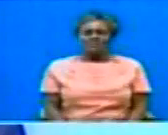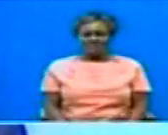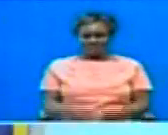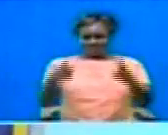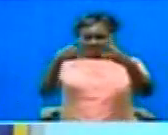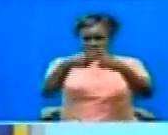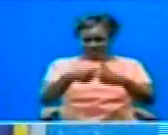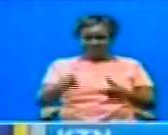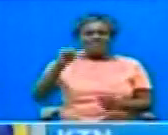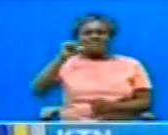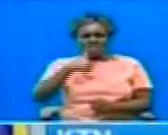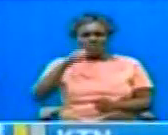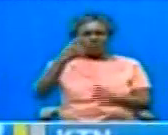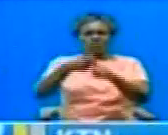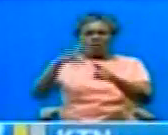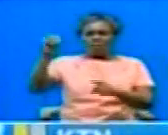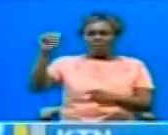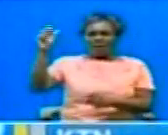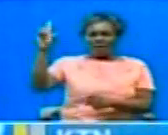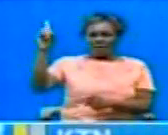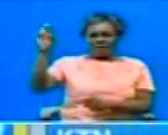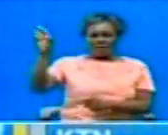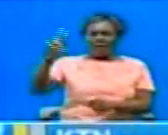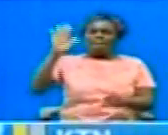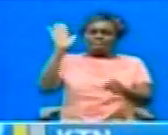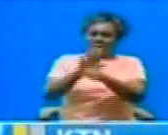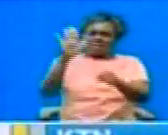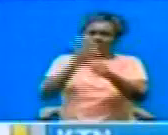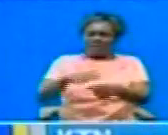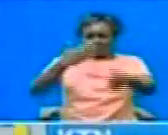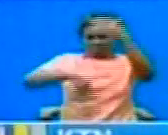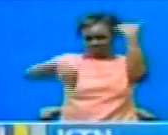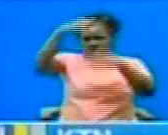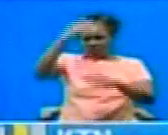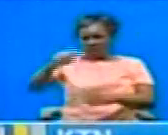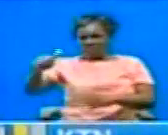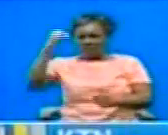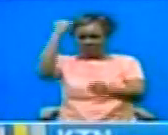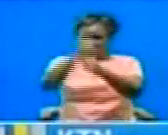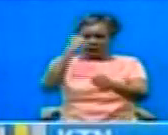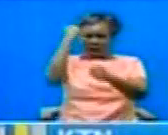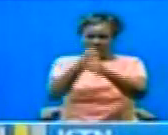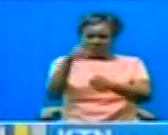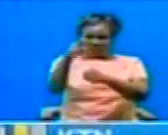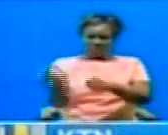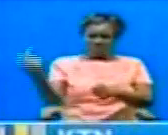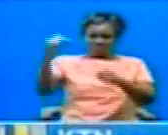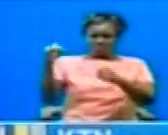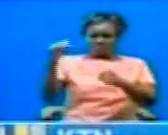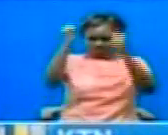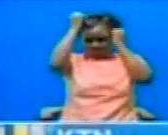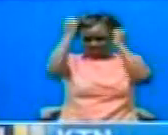Let's begin with the latest from Mandera County, where hundreds of professionals and other workers are camped at the army